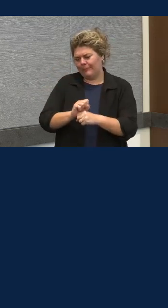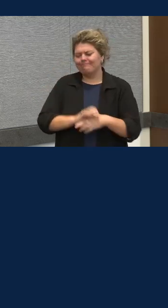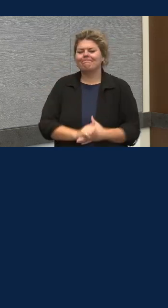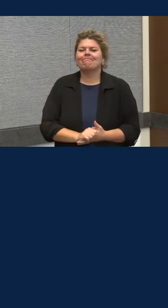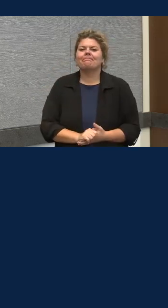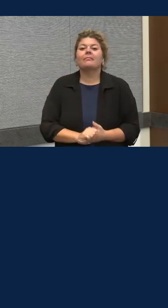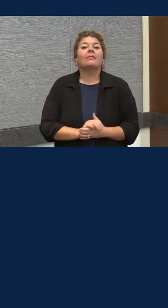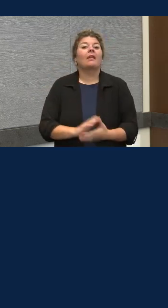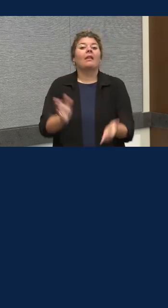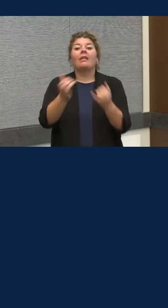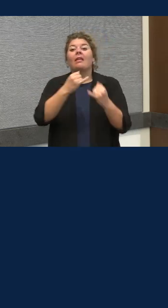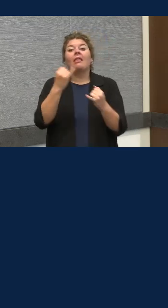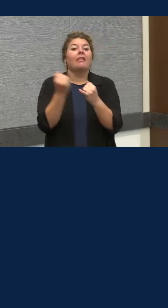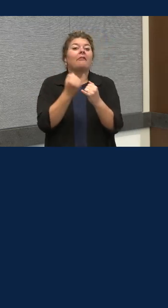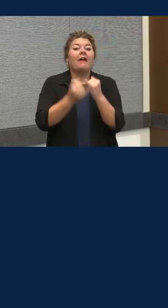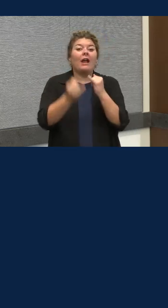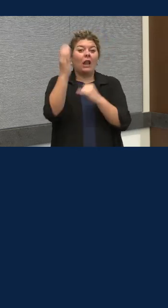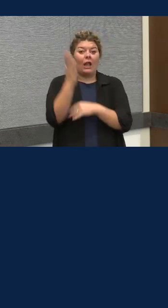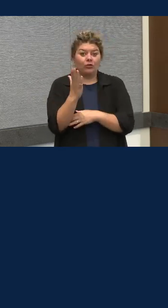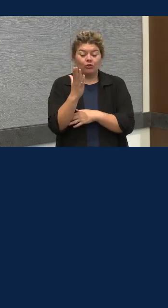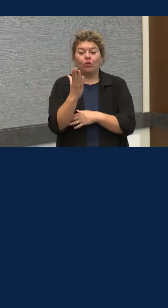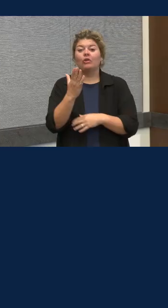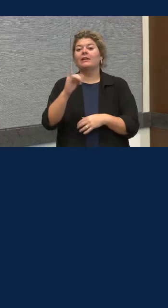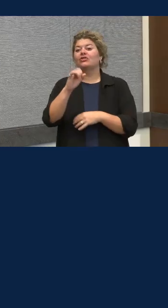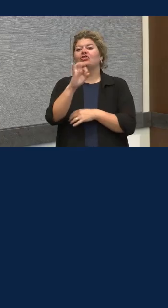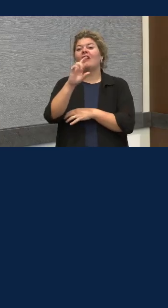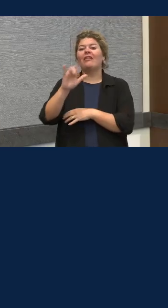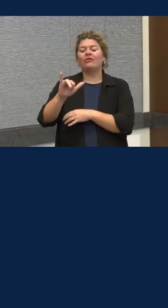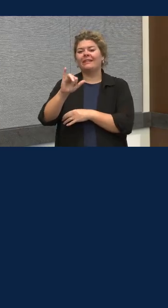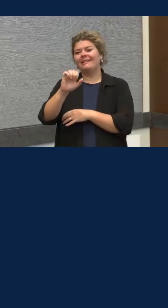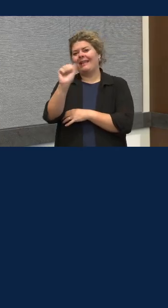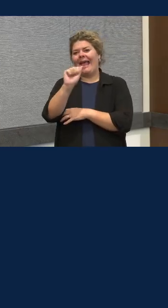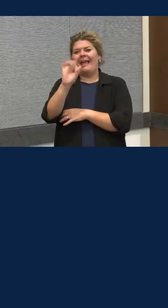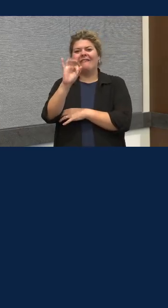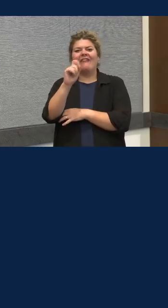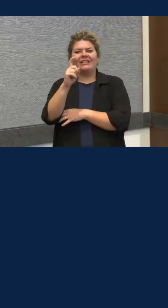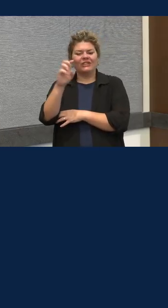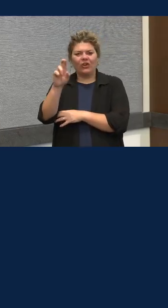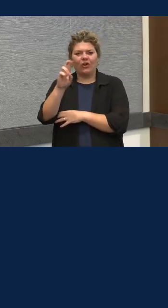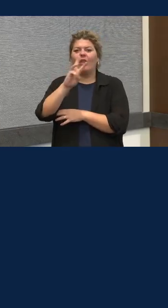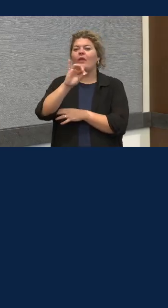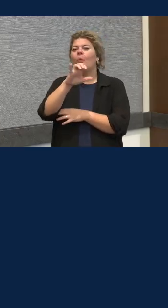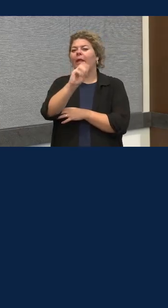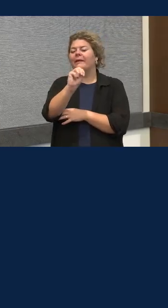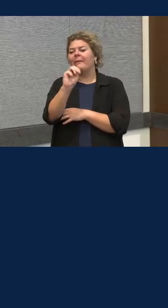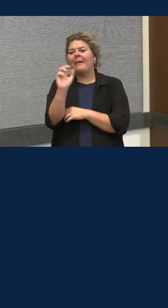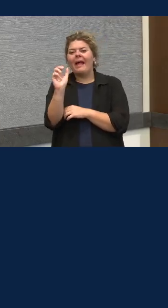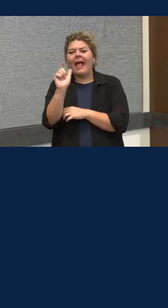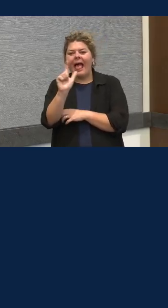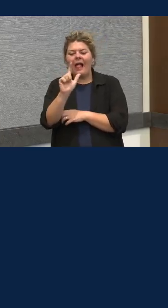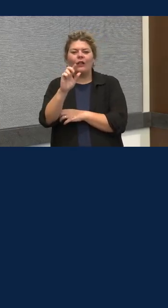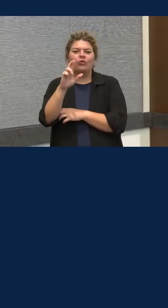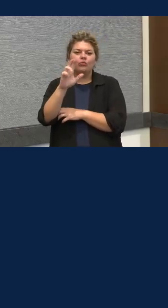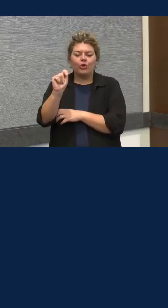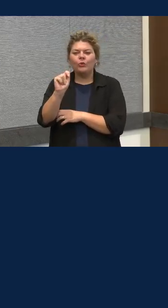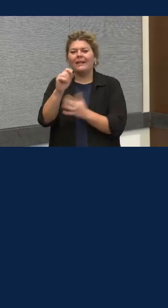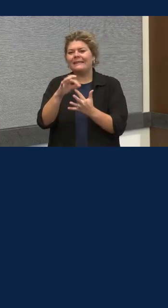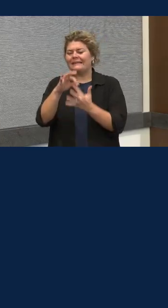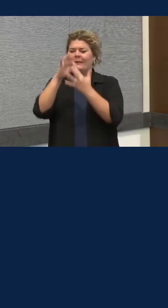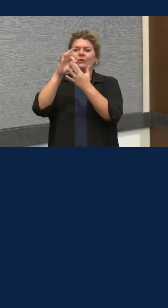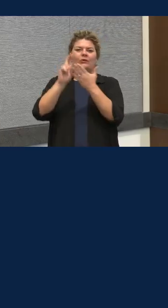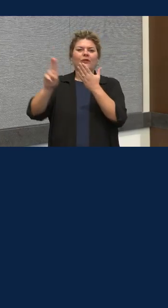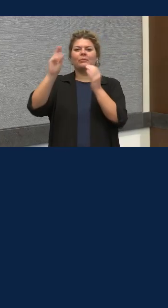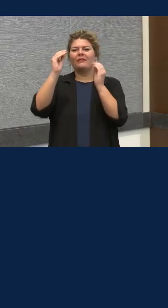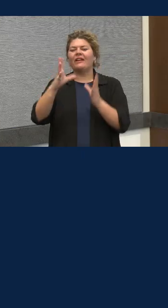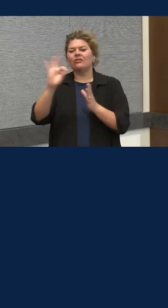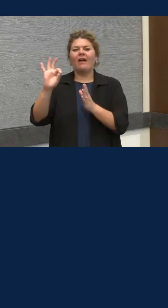Okay, our final lecturer this evening is Jeffrey A. Fessler, the William L. Root Distinguished University Professor of